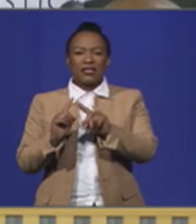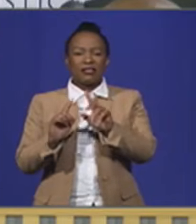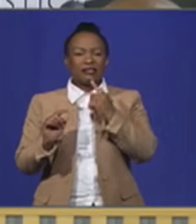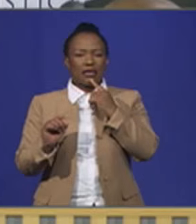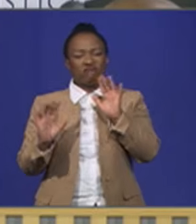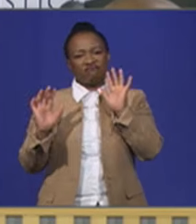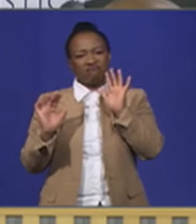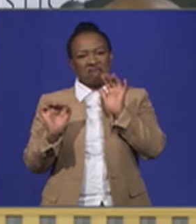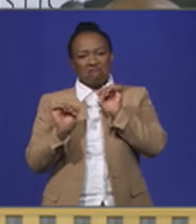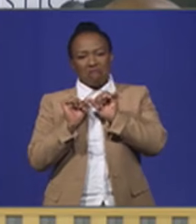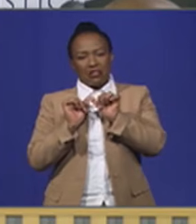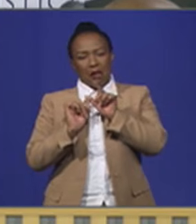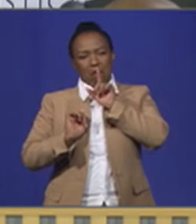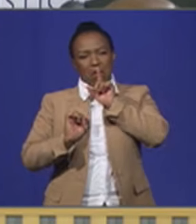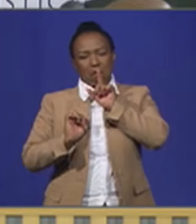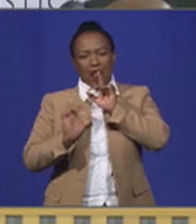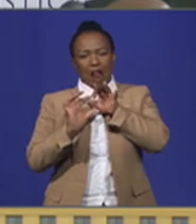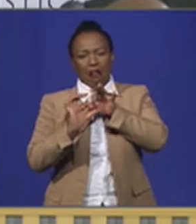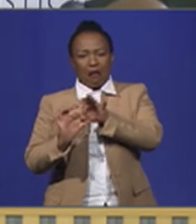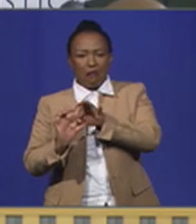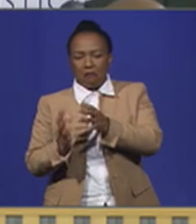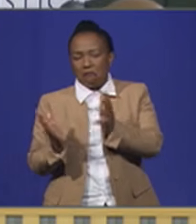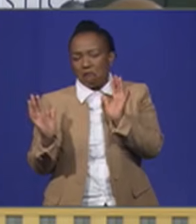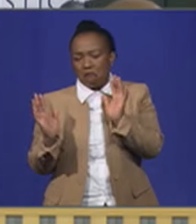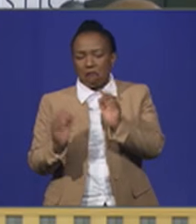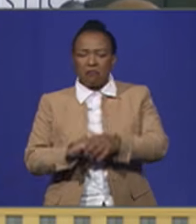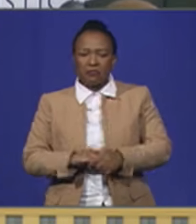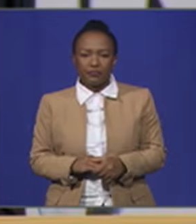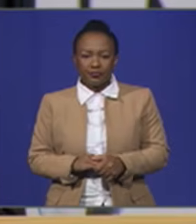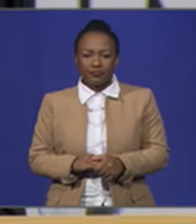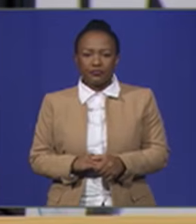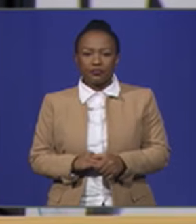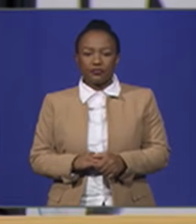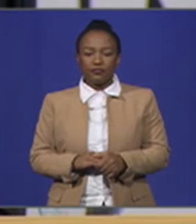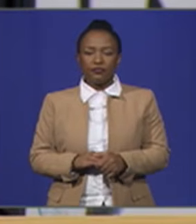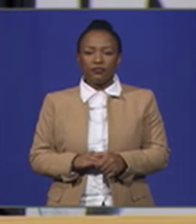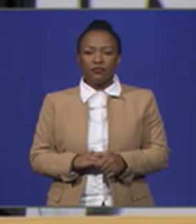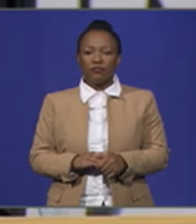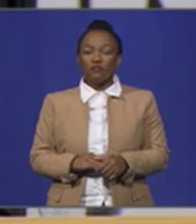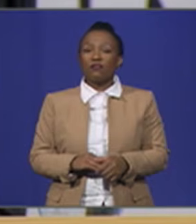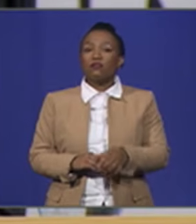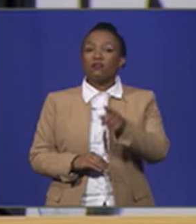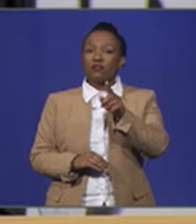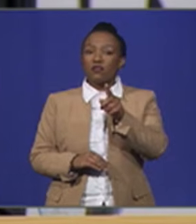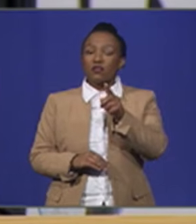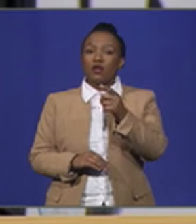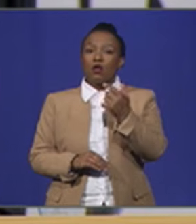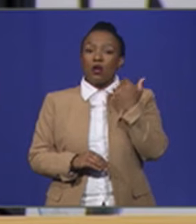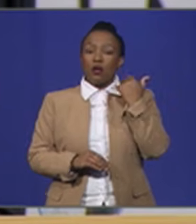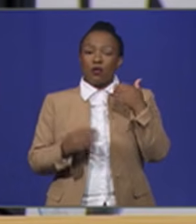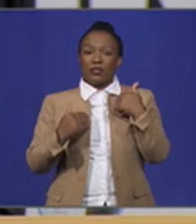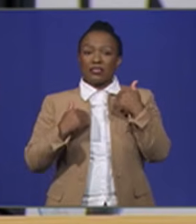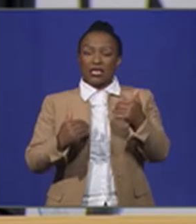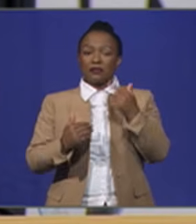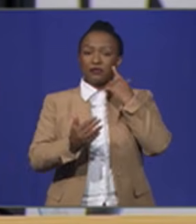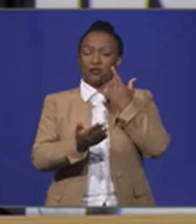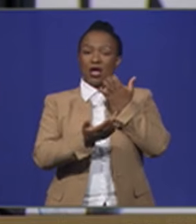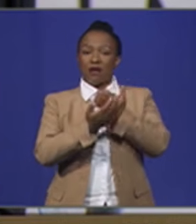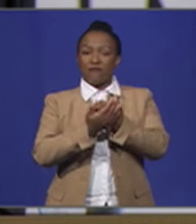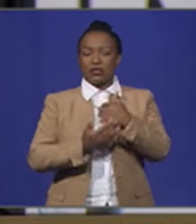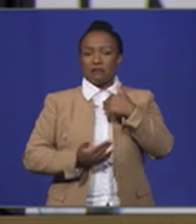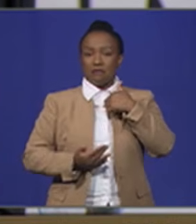seno. Commissioners, that is why I've said at the inception of this portion of my evidence